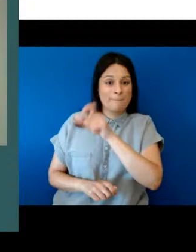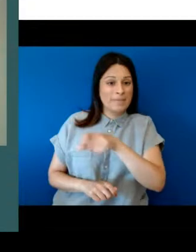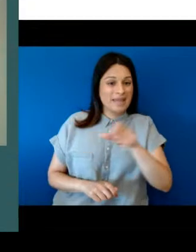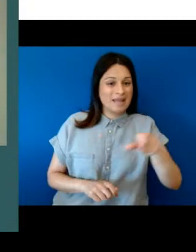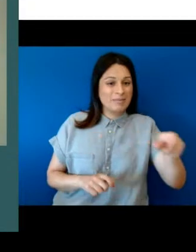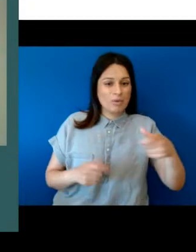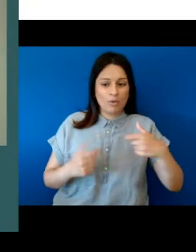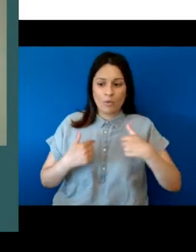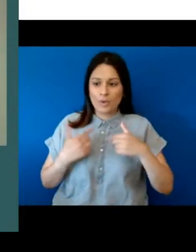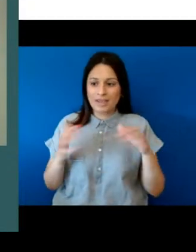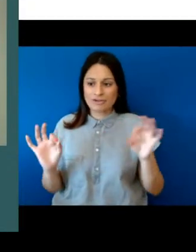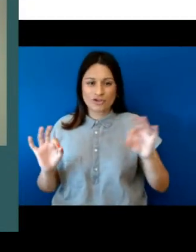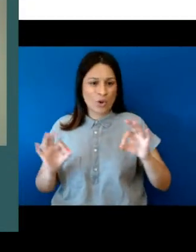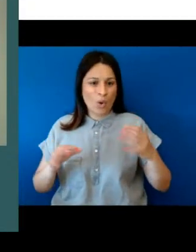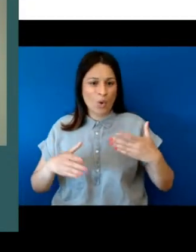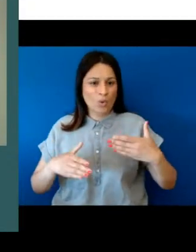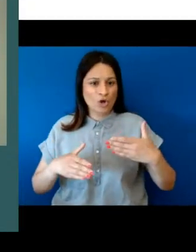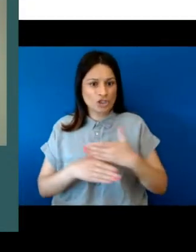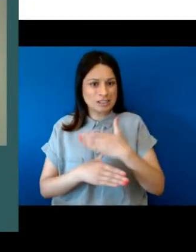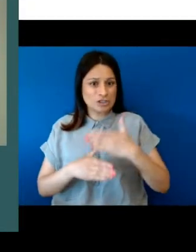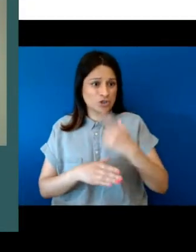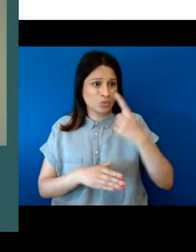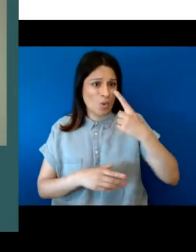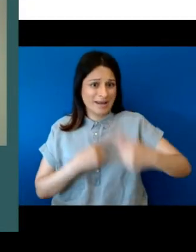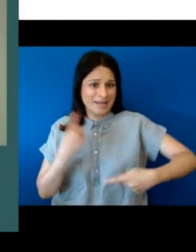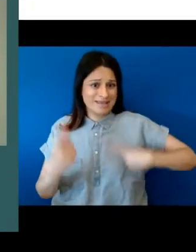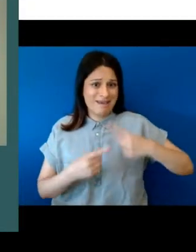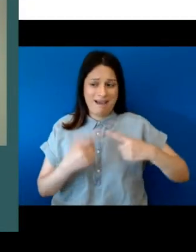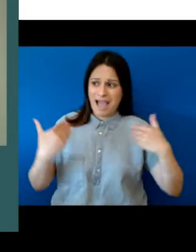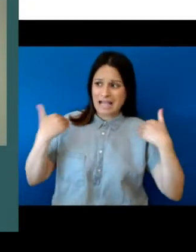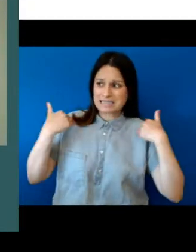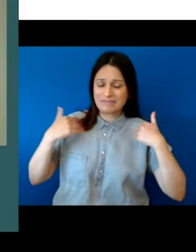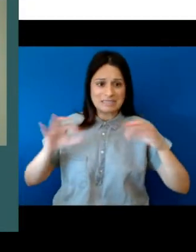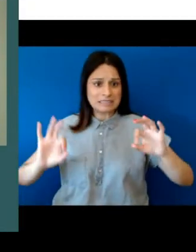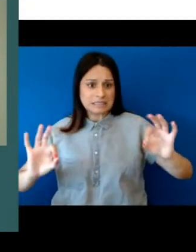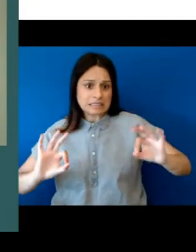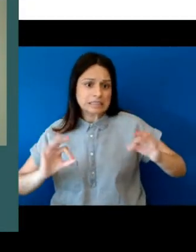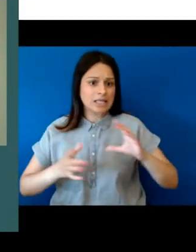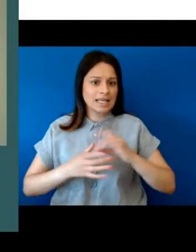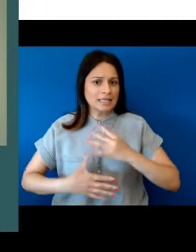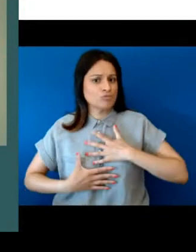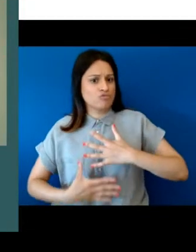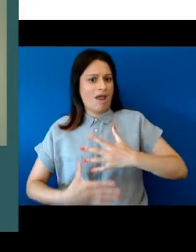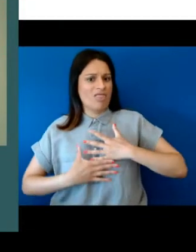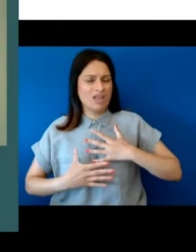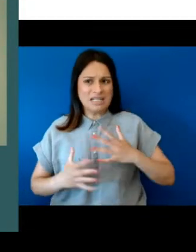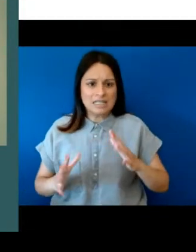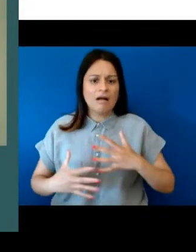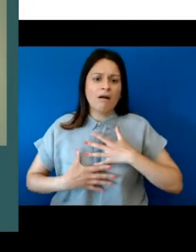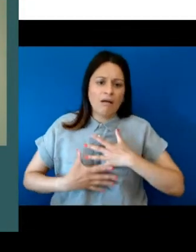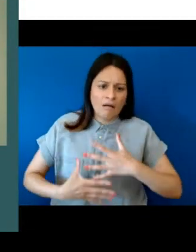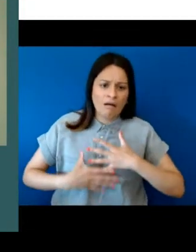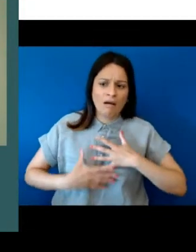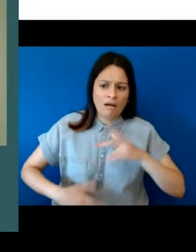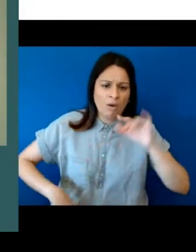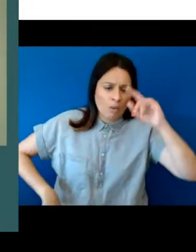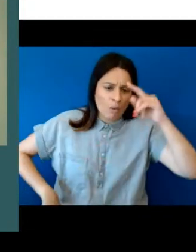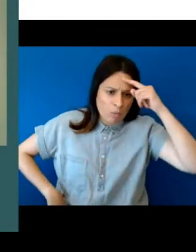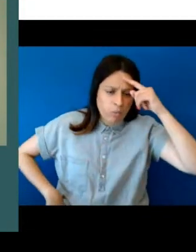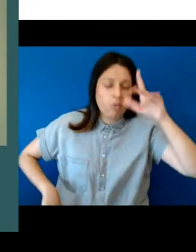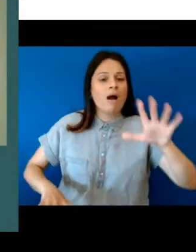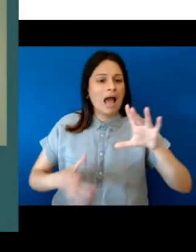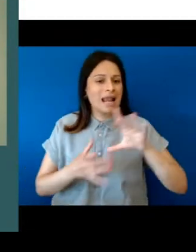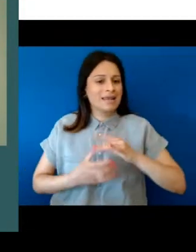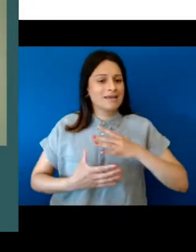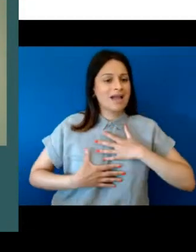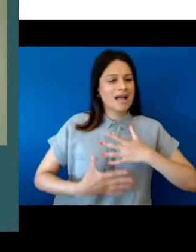activity for the last year or reduced activity, about breathlessness. So often people think, oh, I'm breathless, that's a sign of asthma.